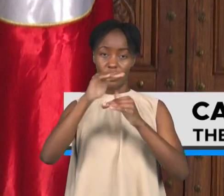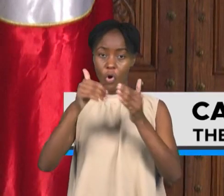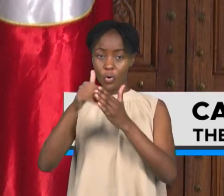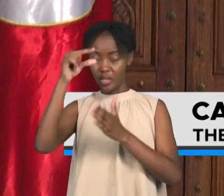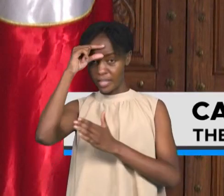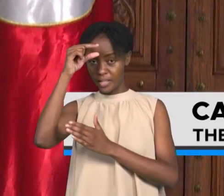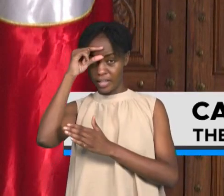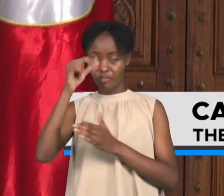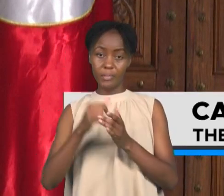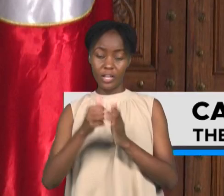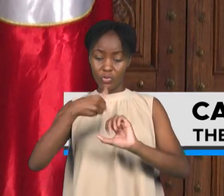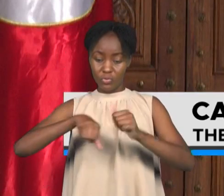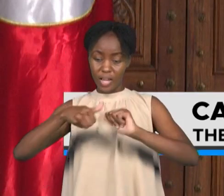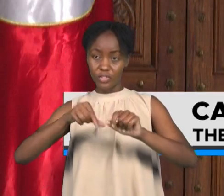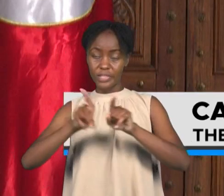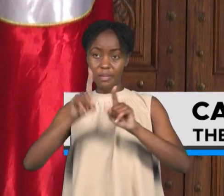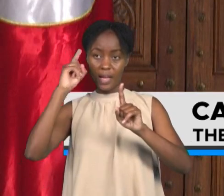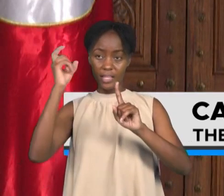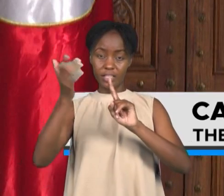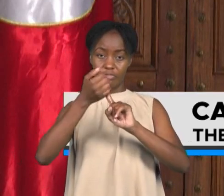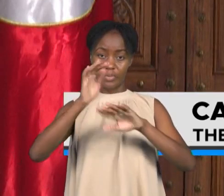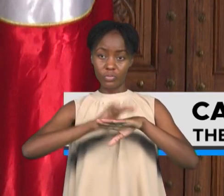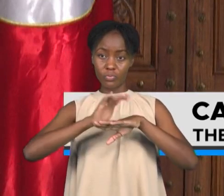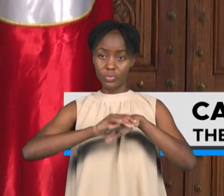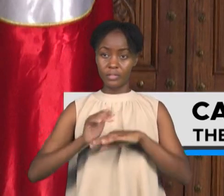team around action and achievements.